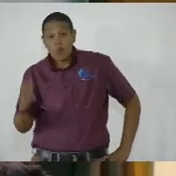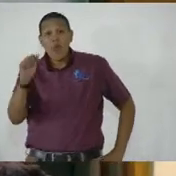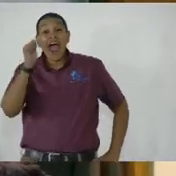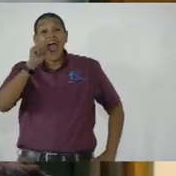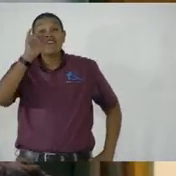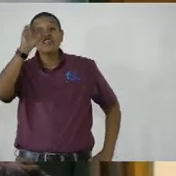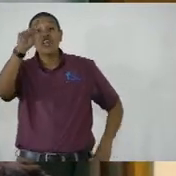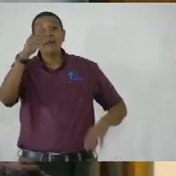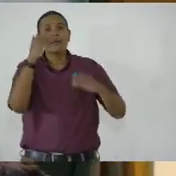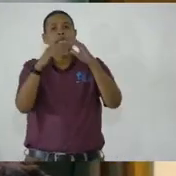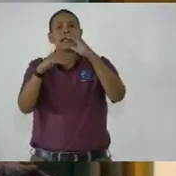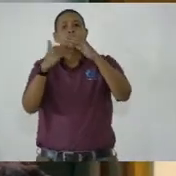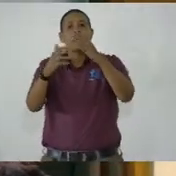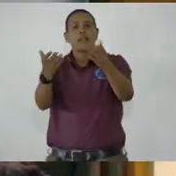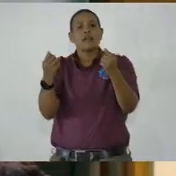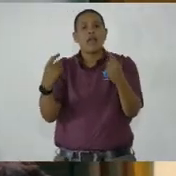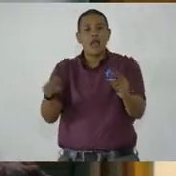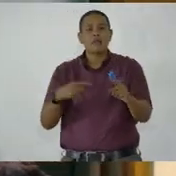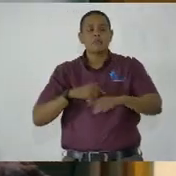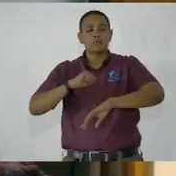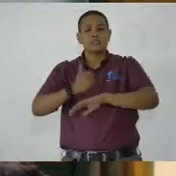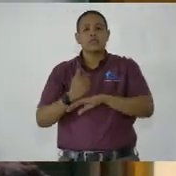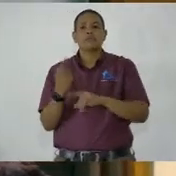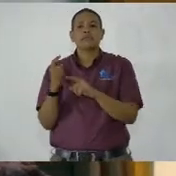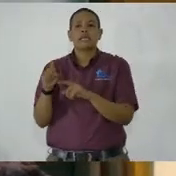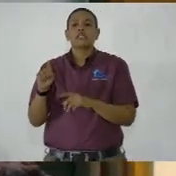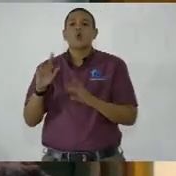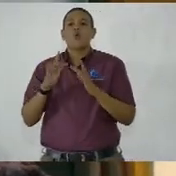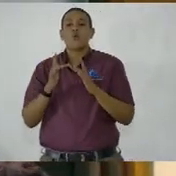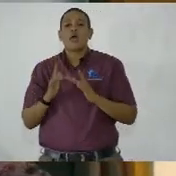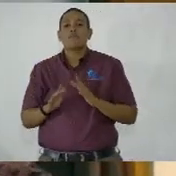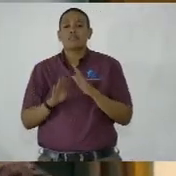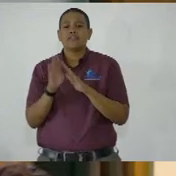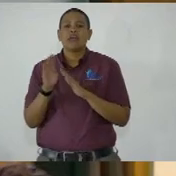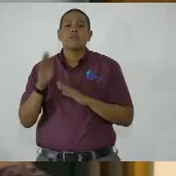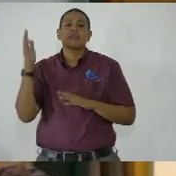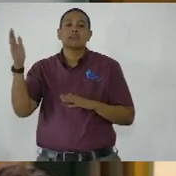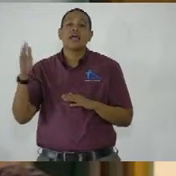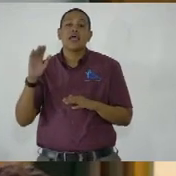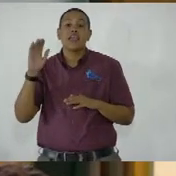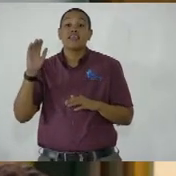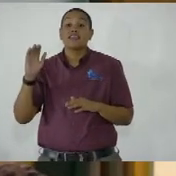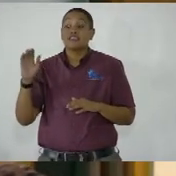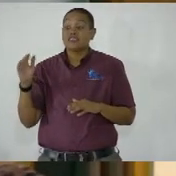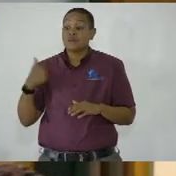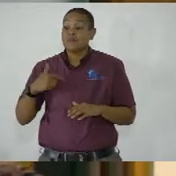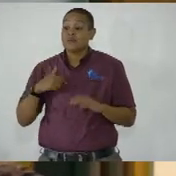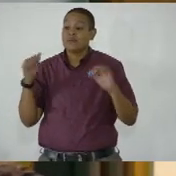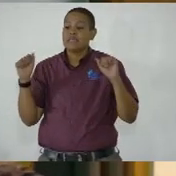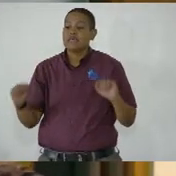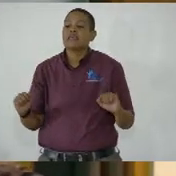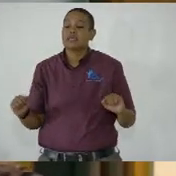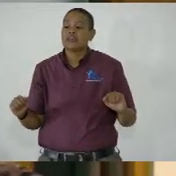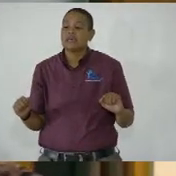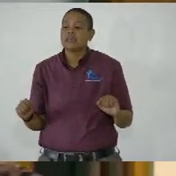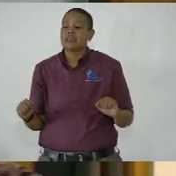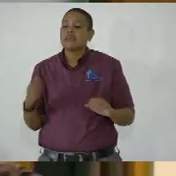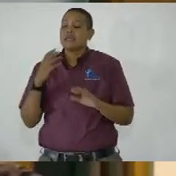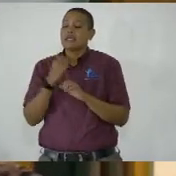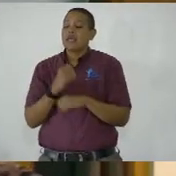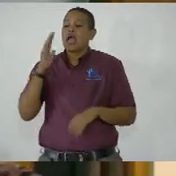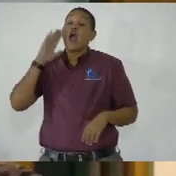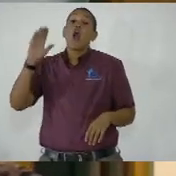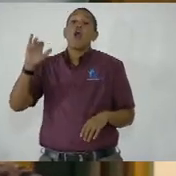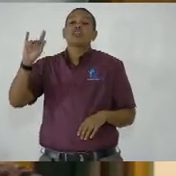necessary web development so that we can get